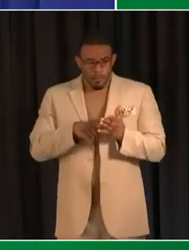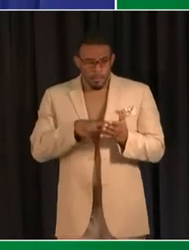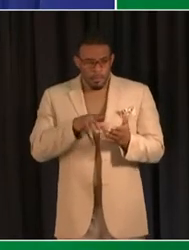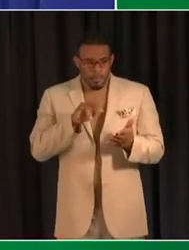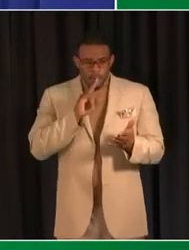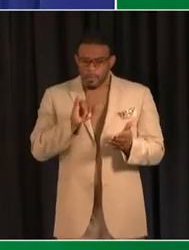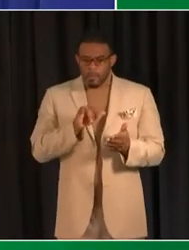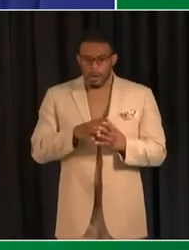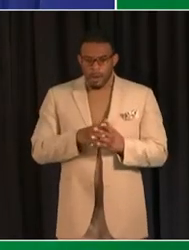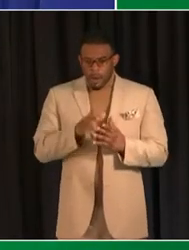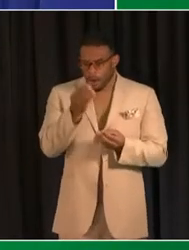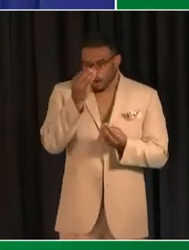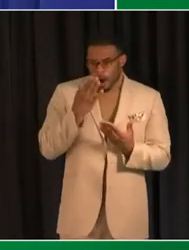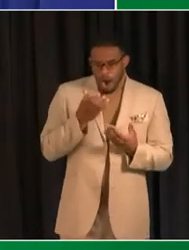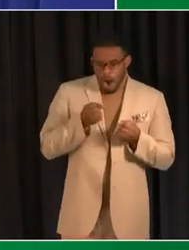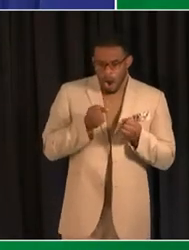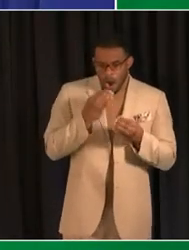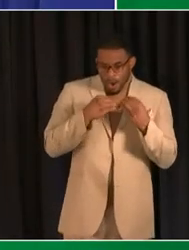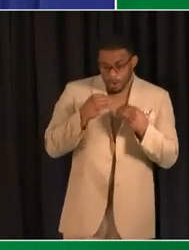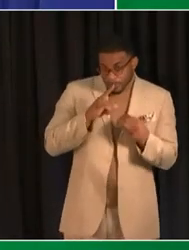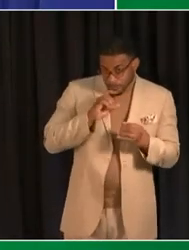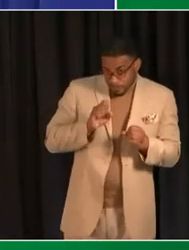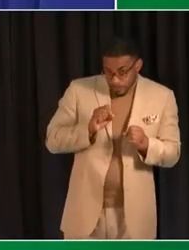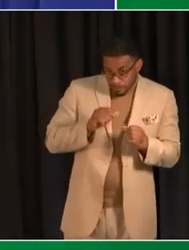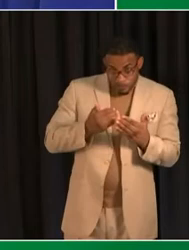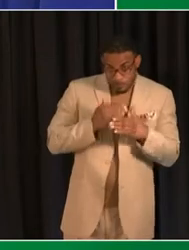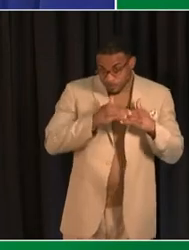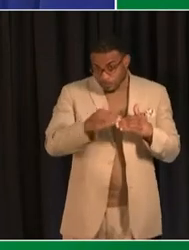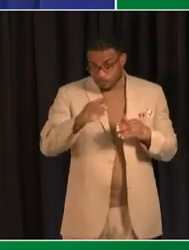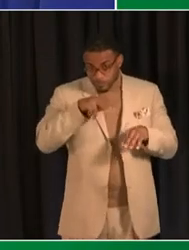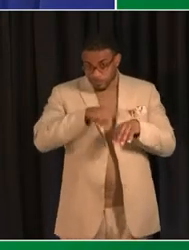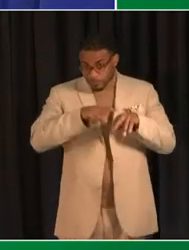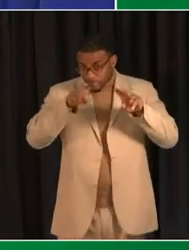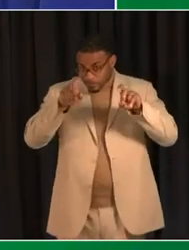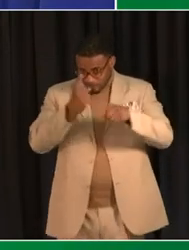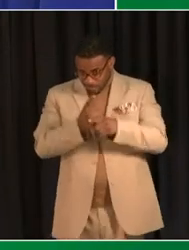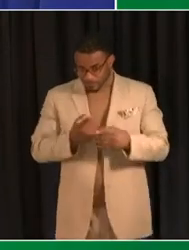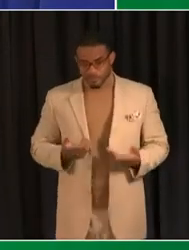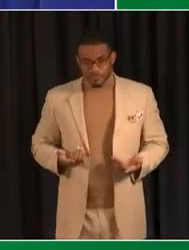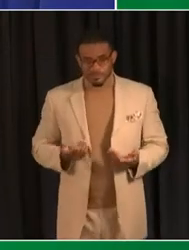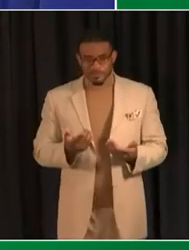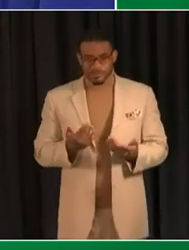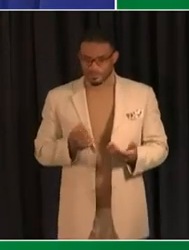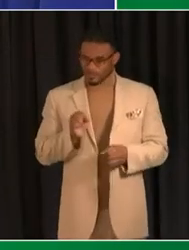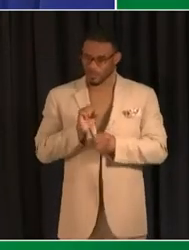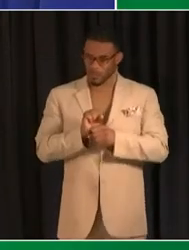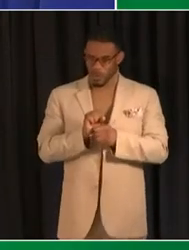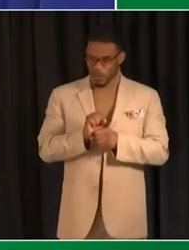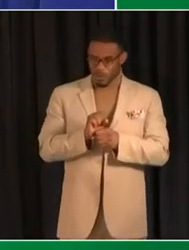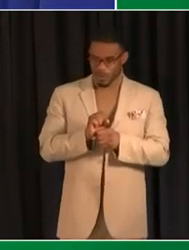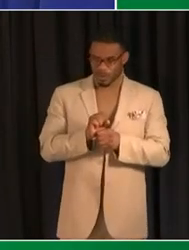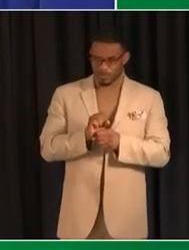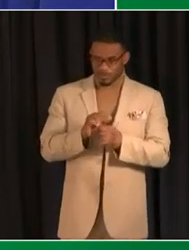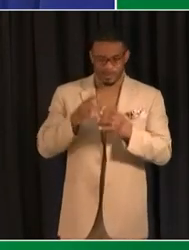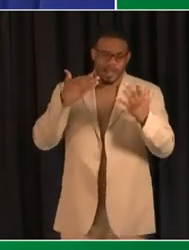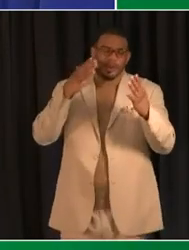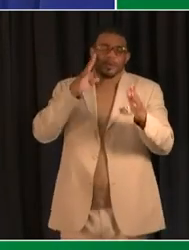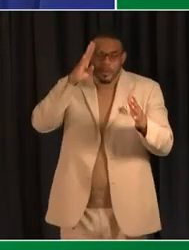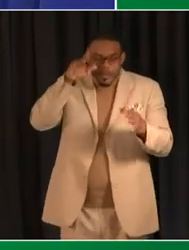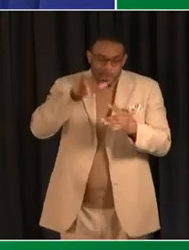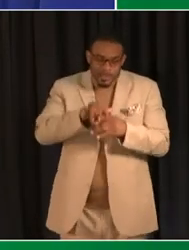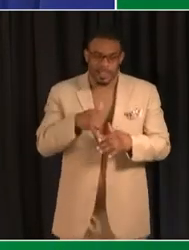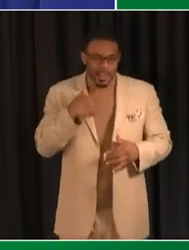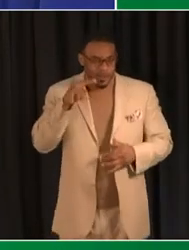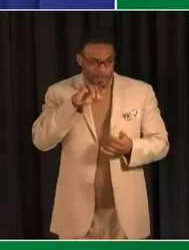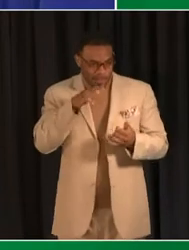I don't know what the term will be. If a streetery is supposed to be a street that you eat on, if it'll be a workery or what, but we'll come up with